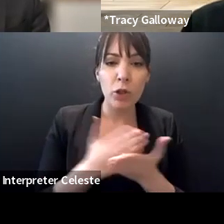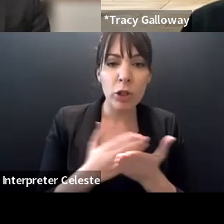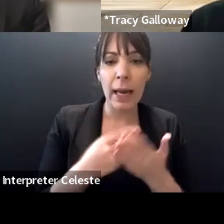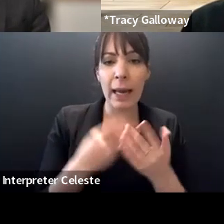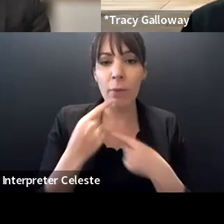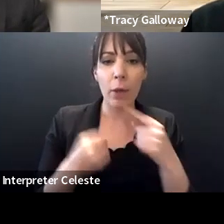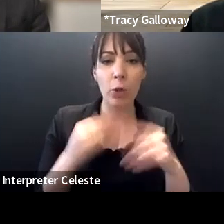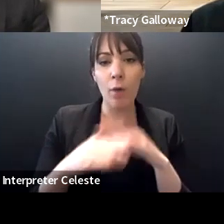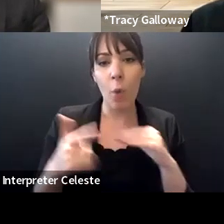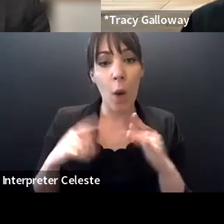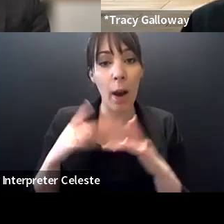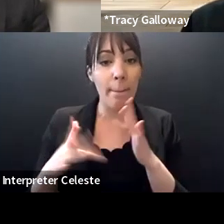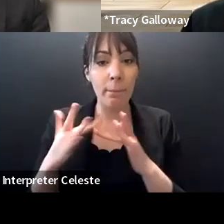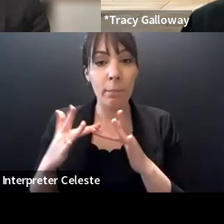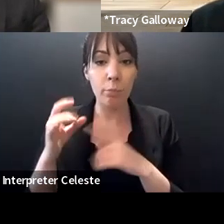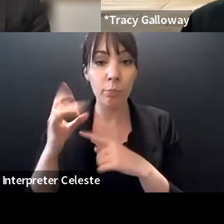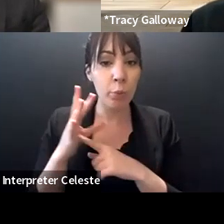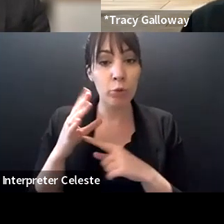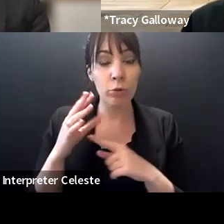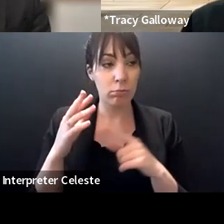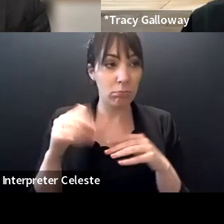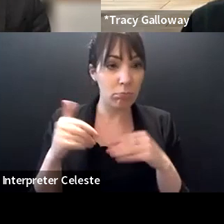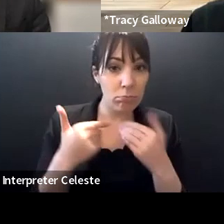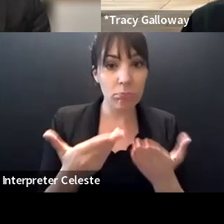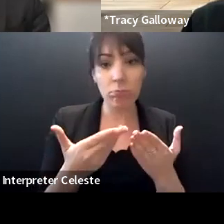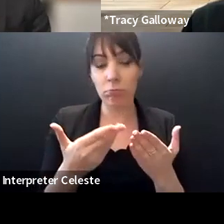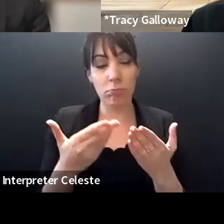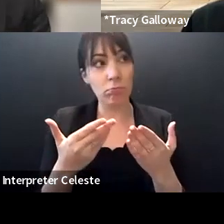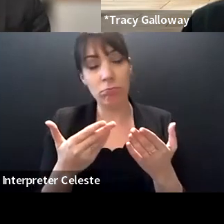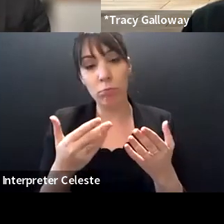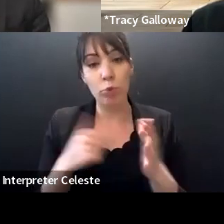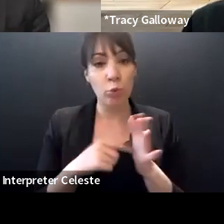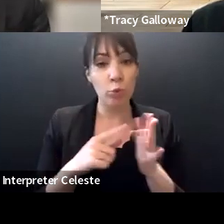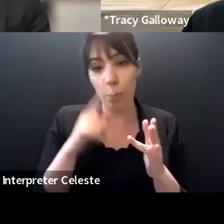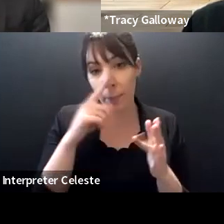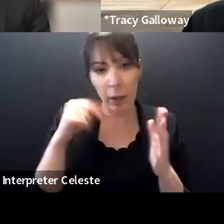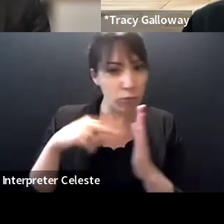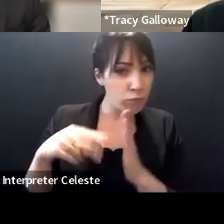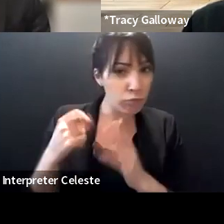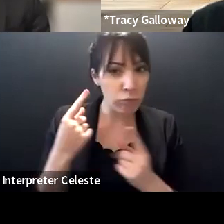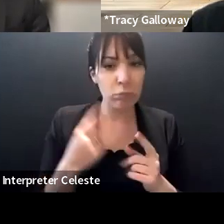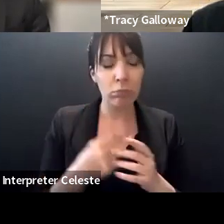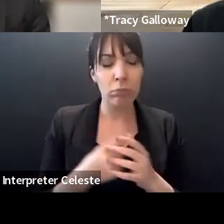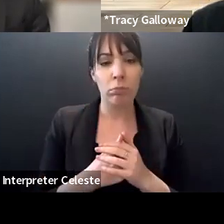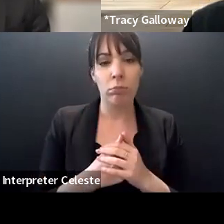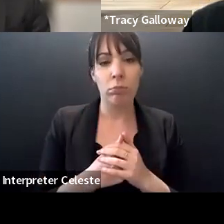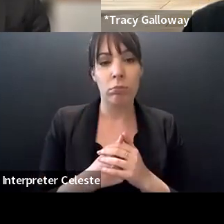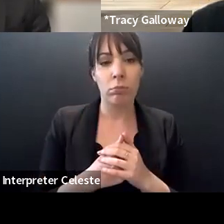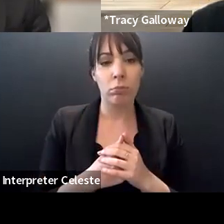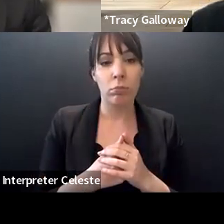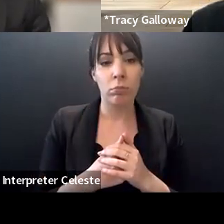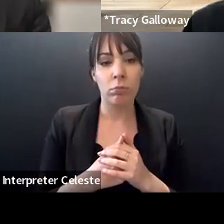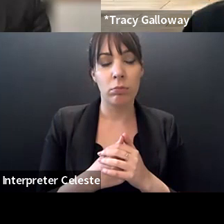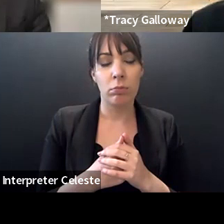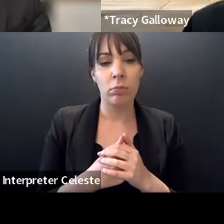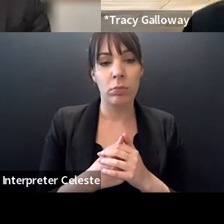university, streamlining all of this information on an organizational level so that people like me don't have to start from scratch, so